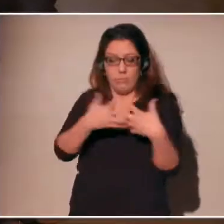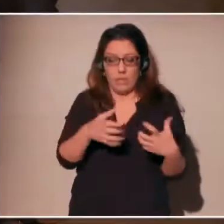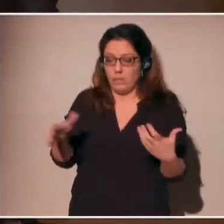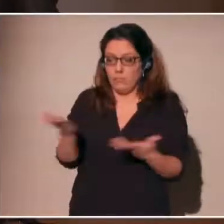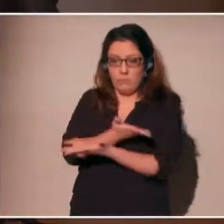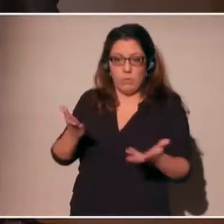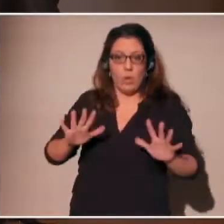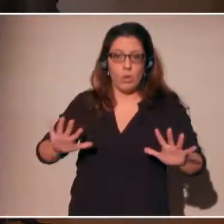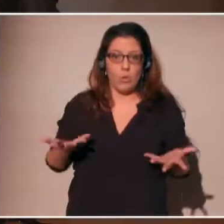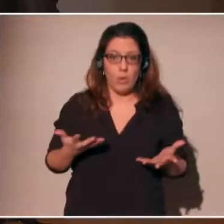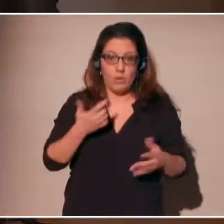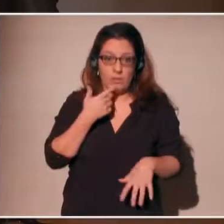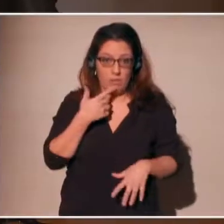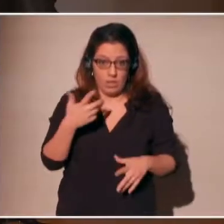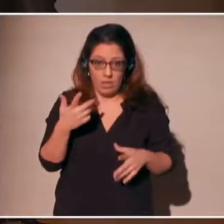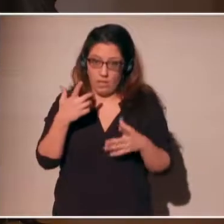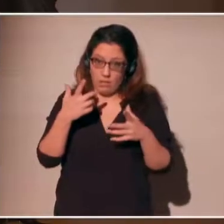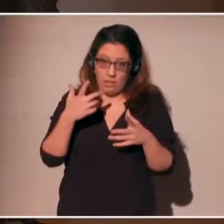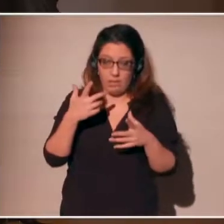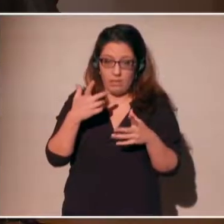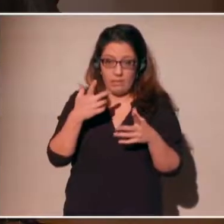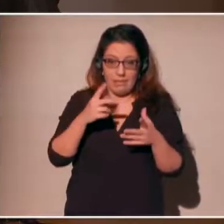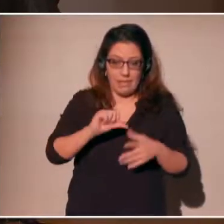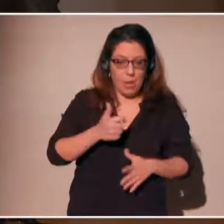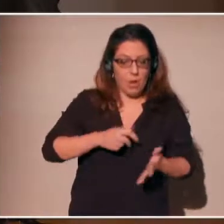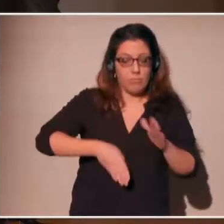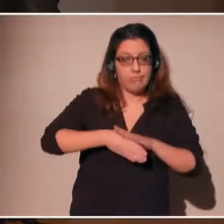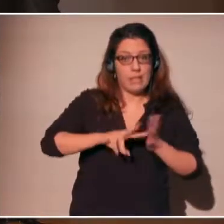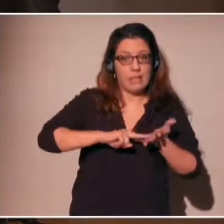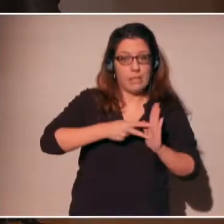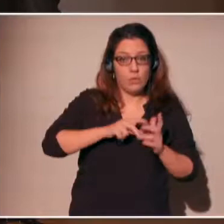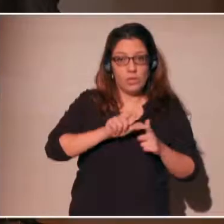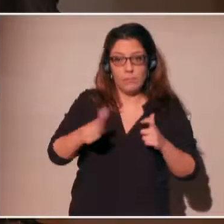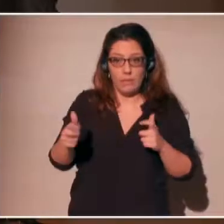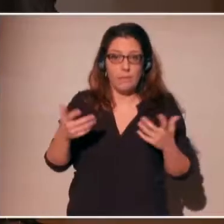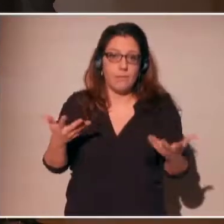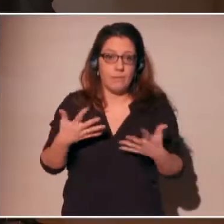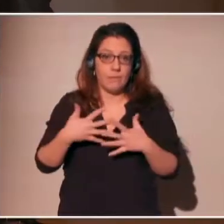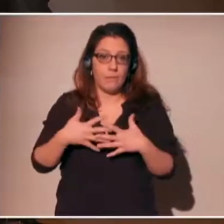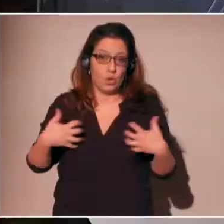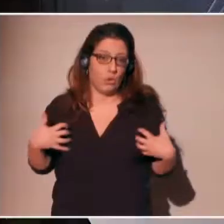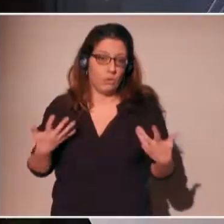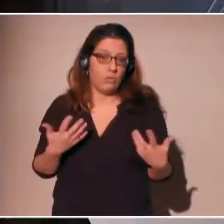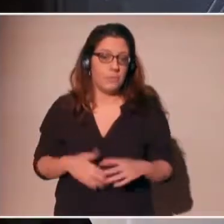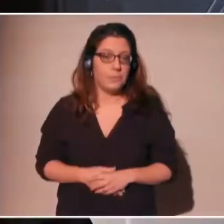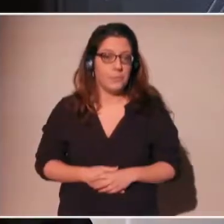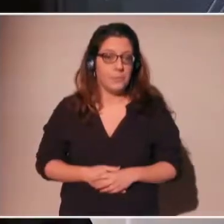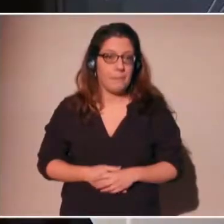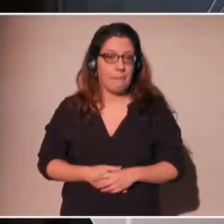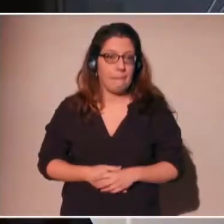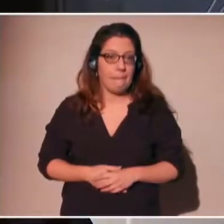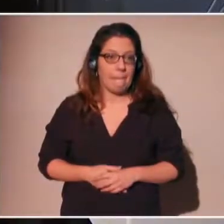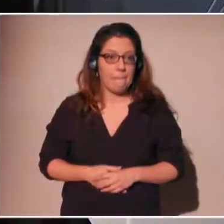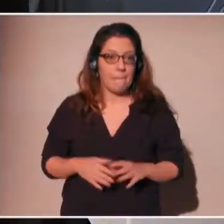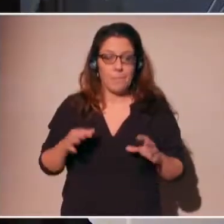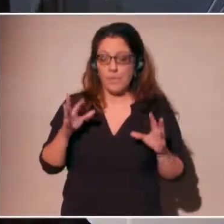between machines. So theory often comes after technology, and science is often inspired by technology